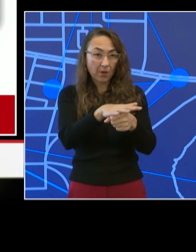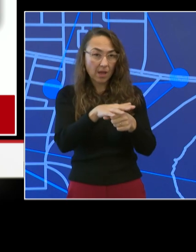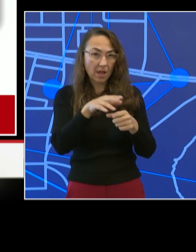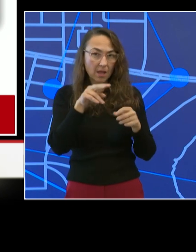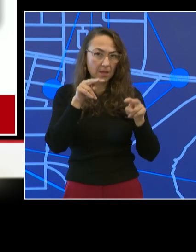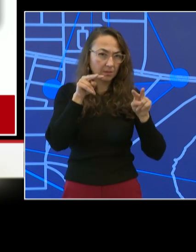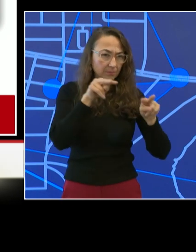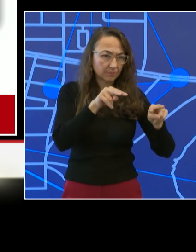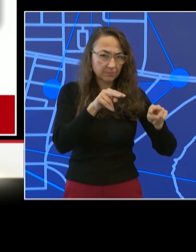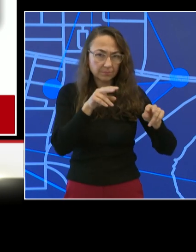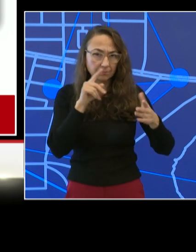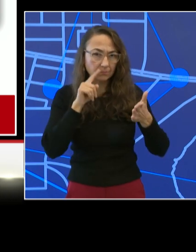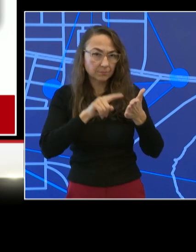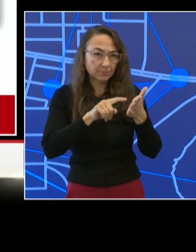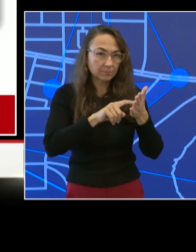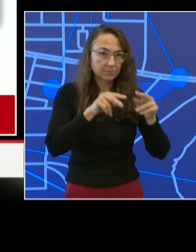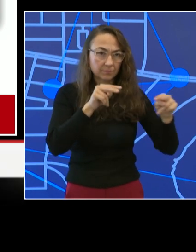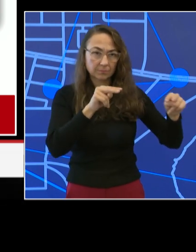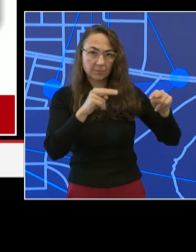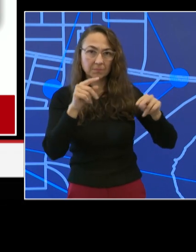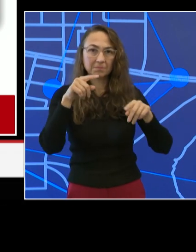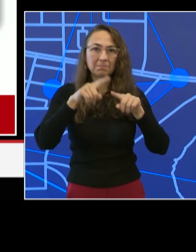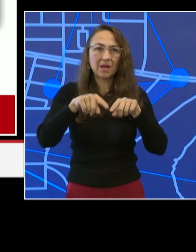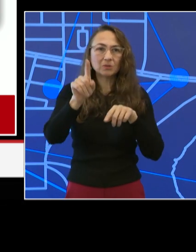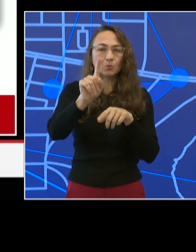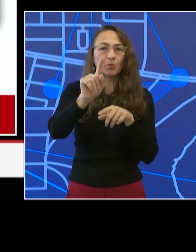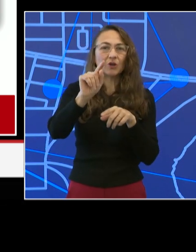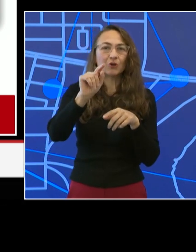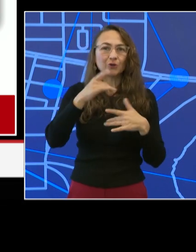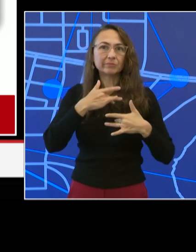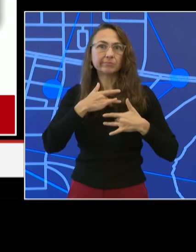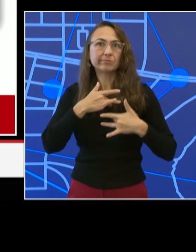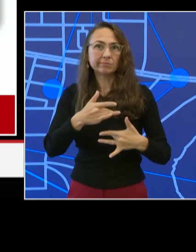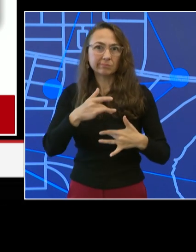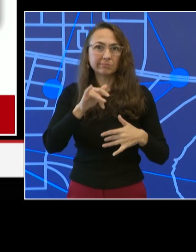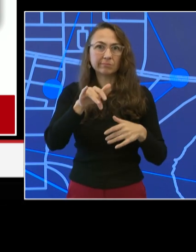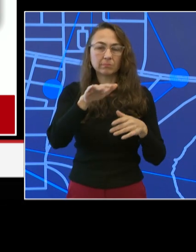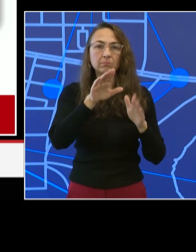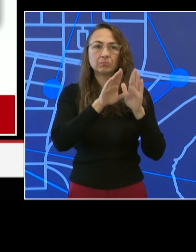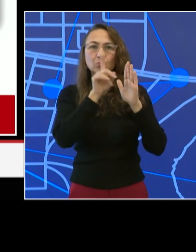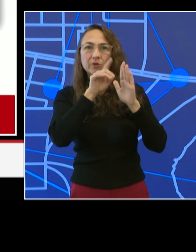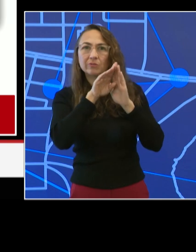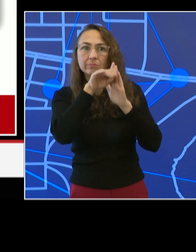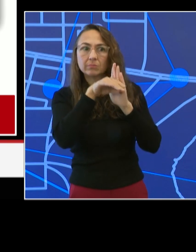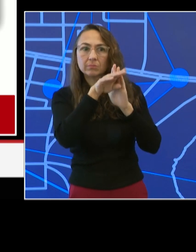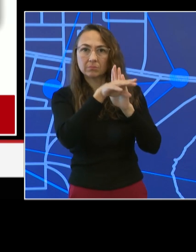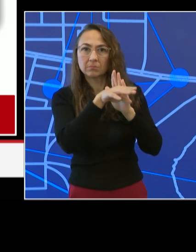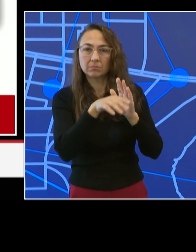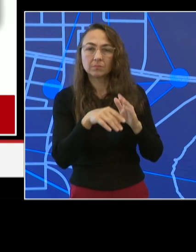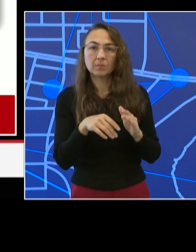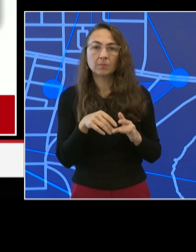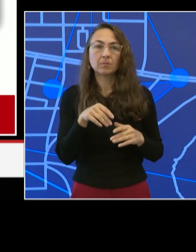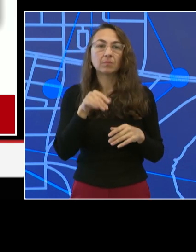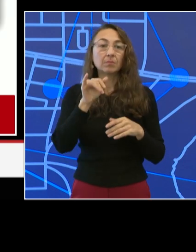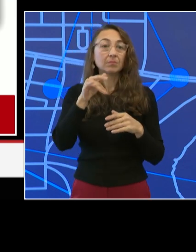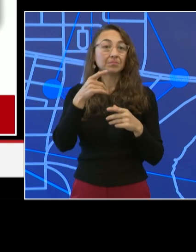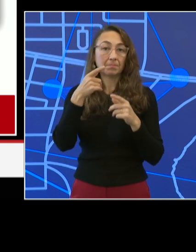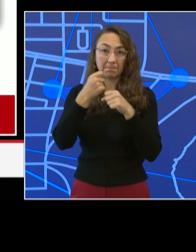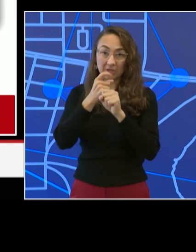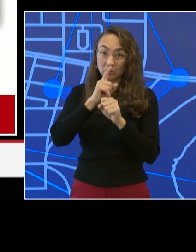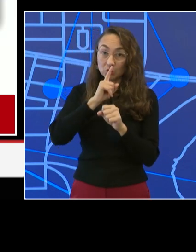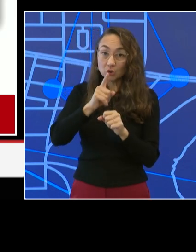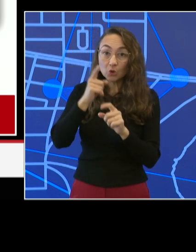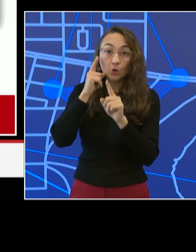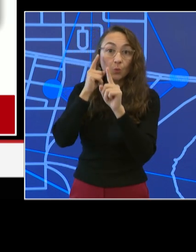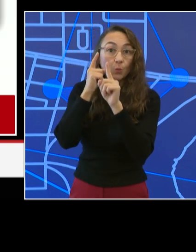based on trends and what we are seeing in that moment, with the mission to disrupt these offenders repeatedly committing robberies and burglaries and carjackings